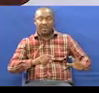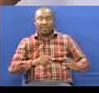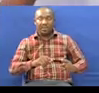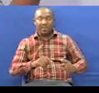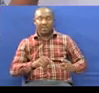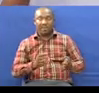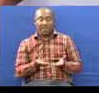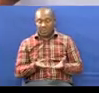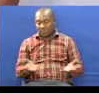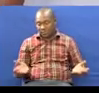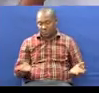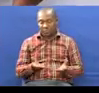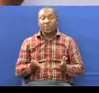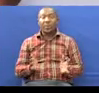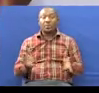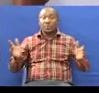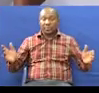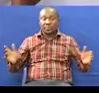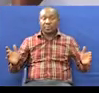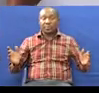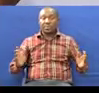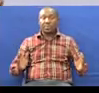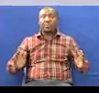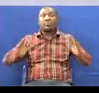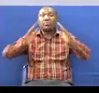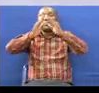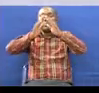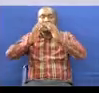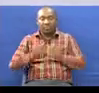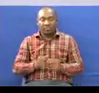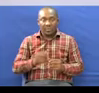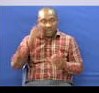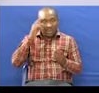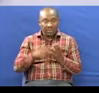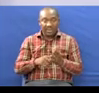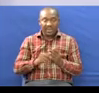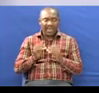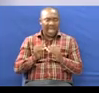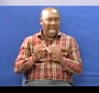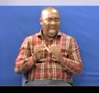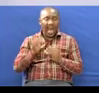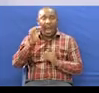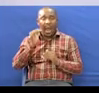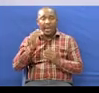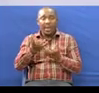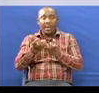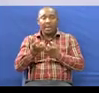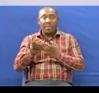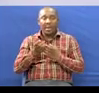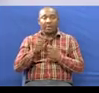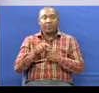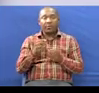pyramids is broad at the base, here it means that there is high demands